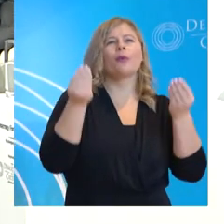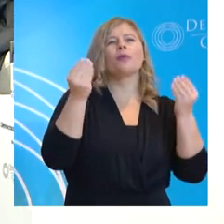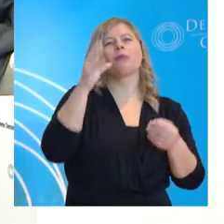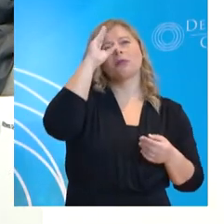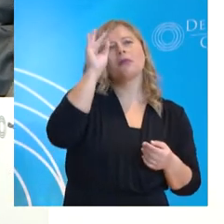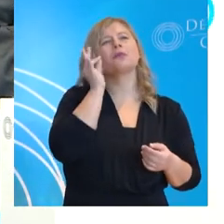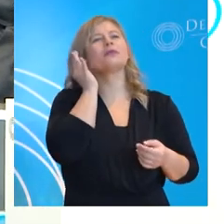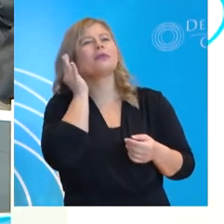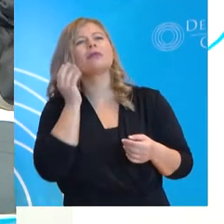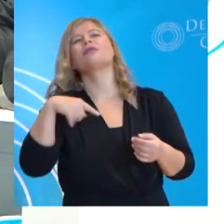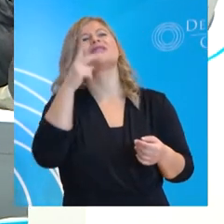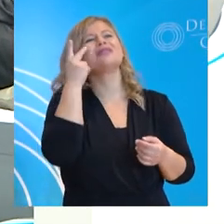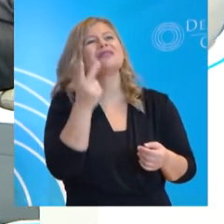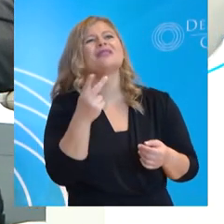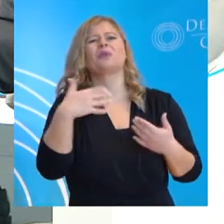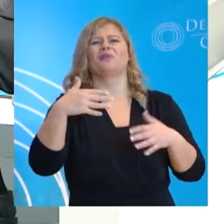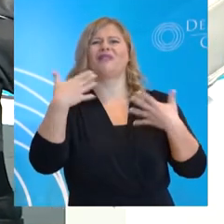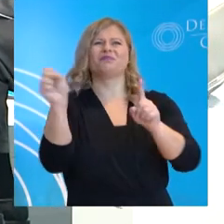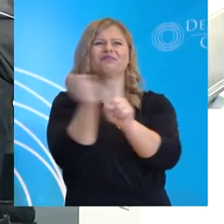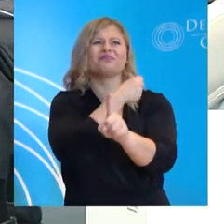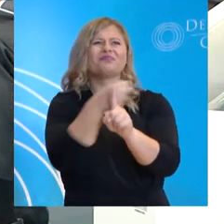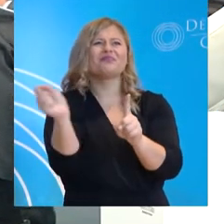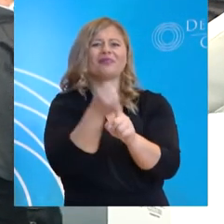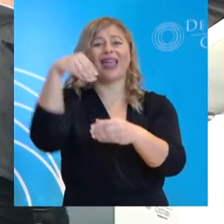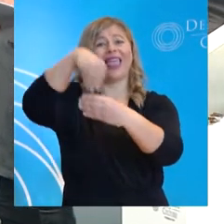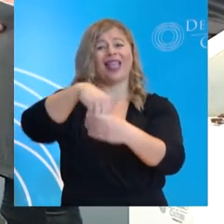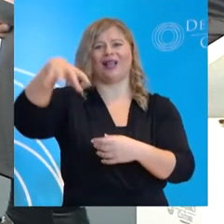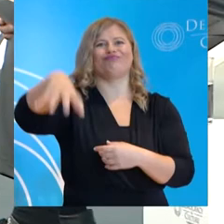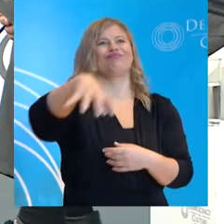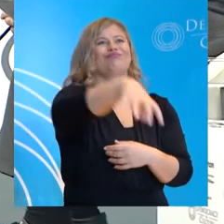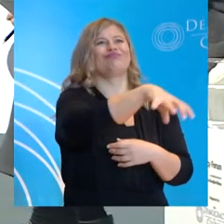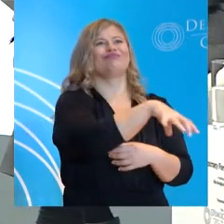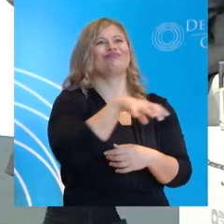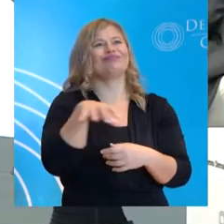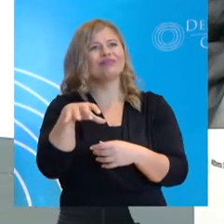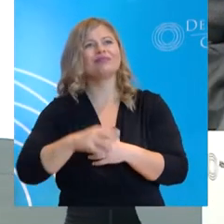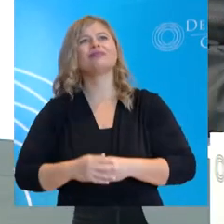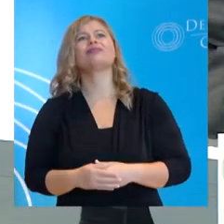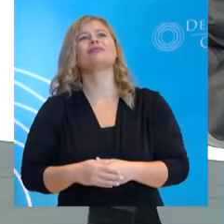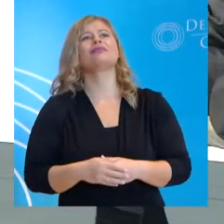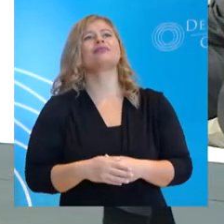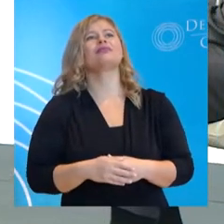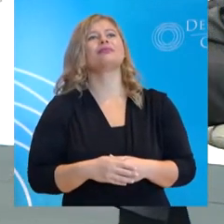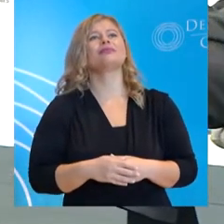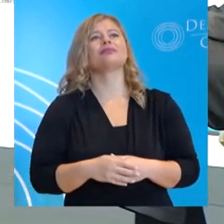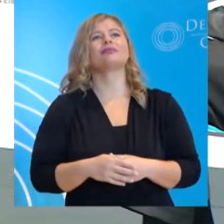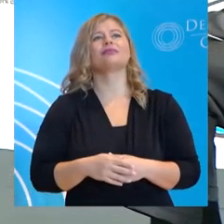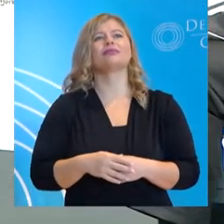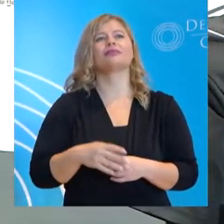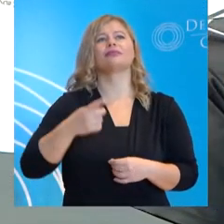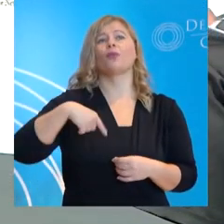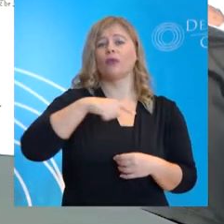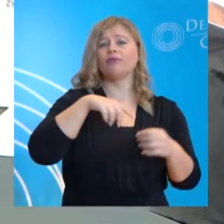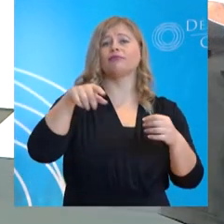abused in our facilities. We've set up new facilities. I will be going to Samos tomorrow to inaugurate a new